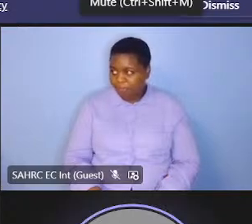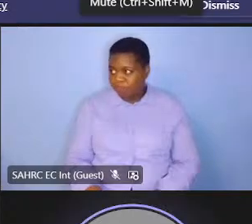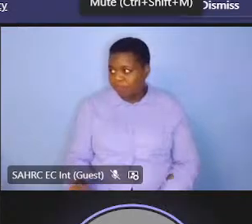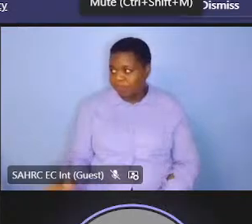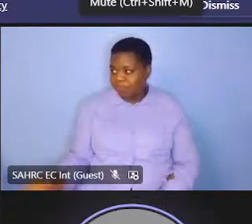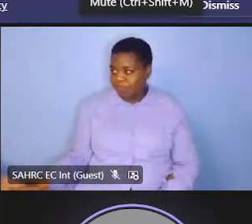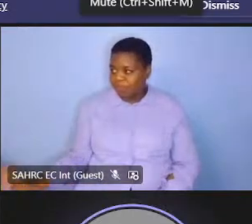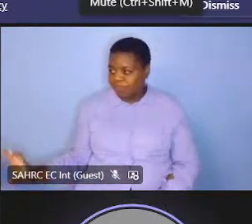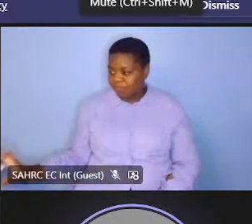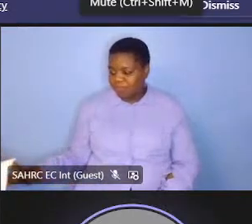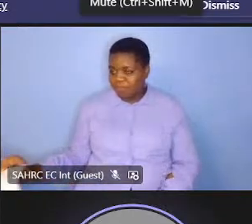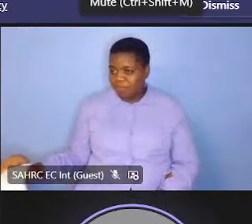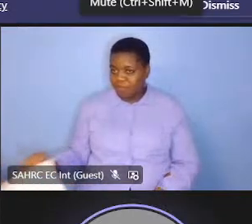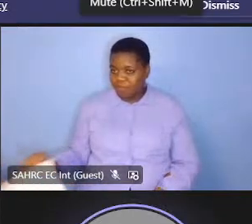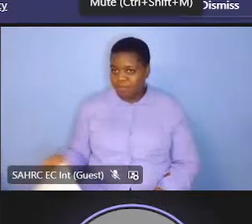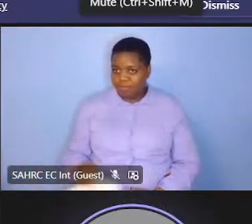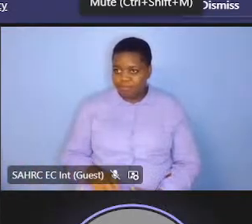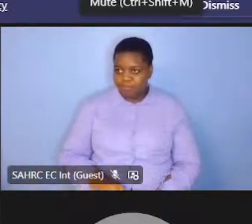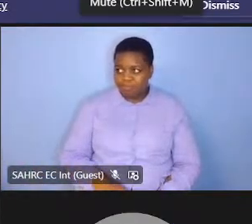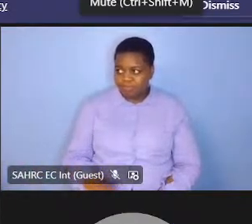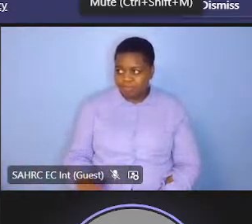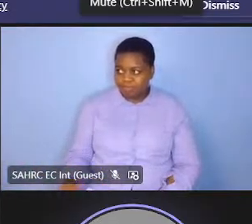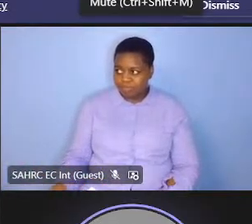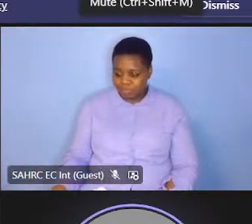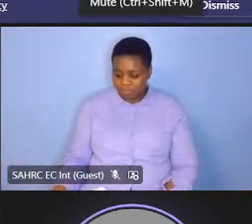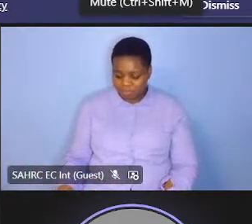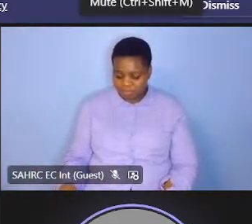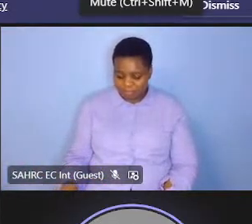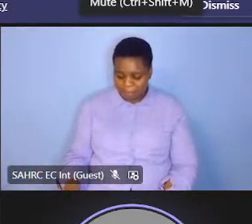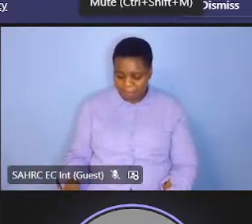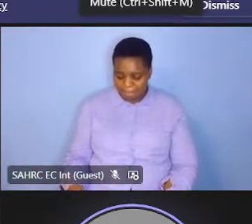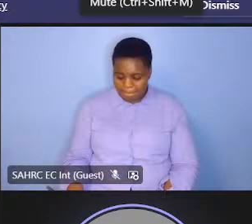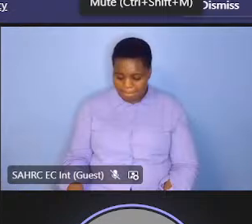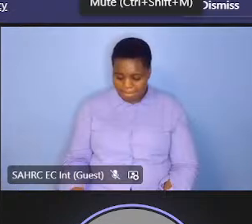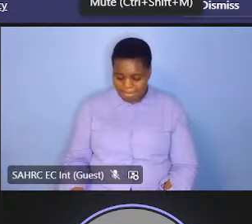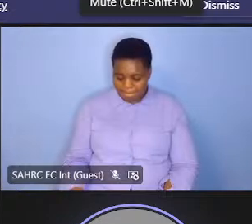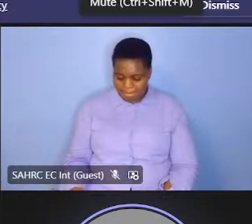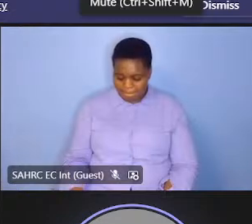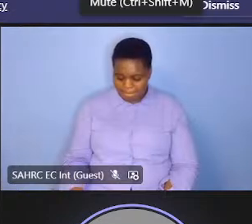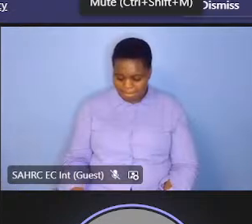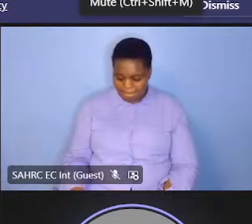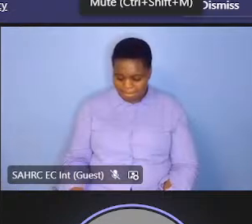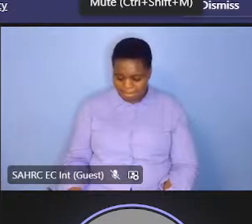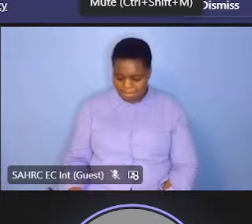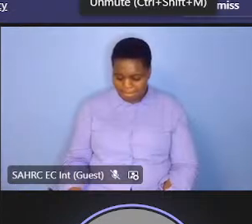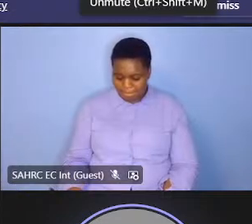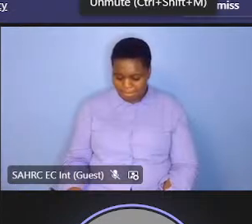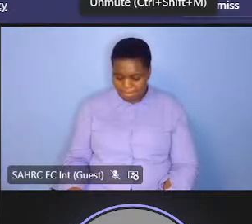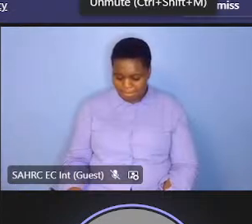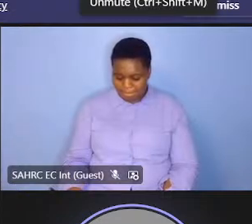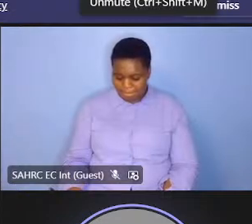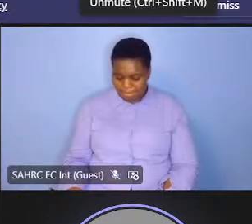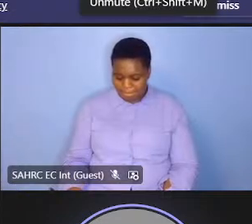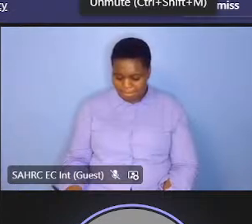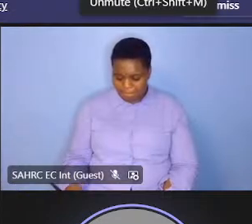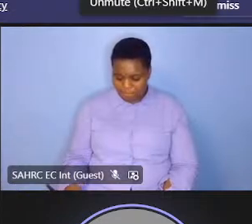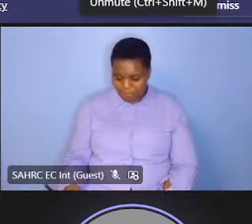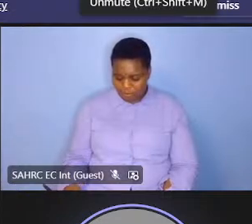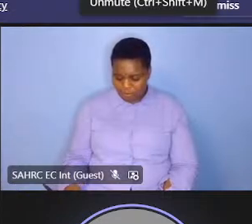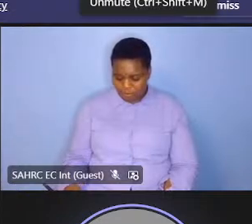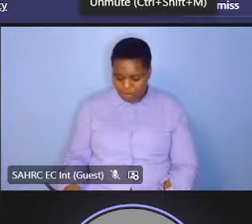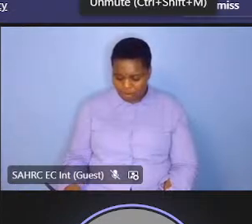Caters on LGBTIQ and gender identity rights, gender neutral bathrooms, and